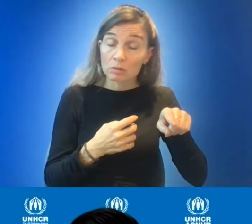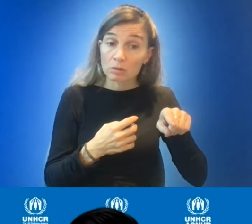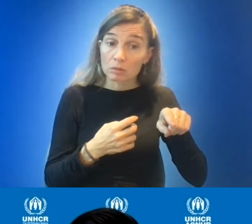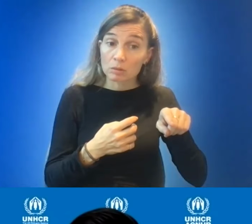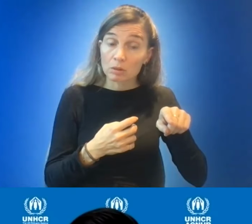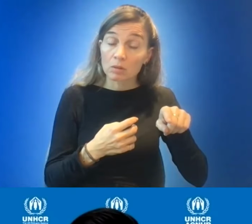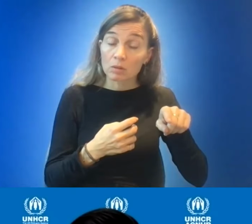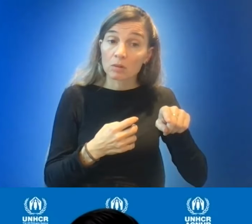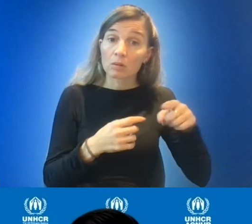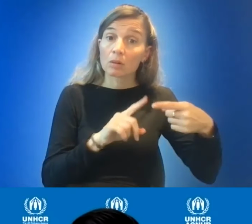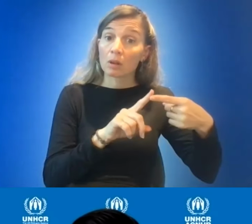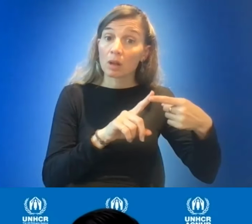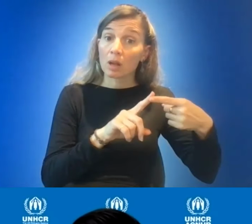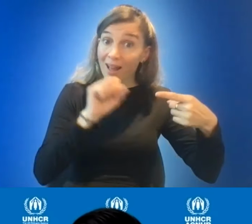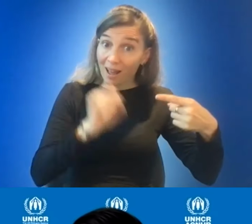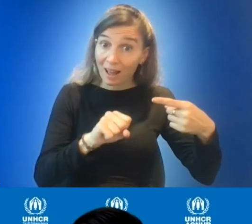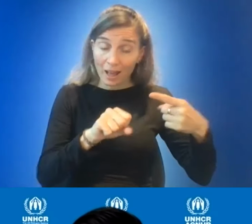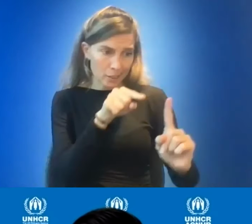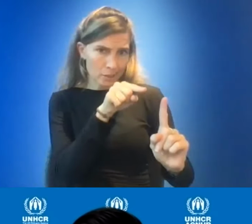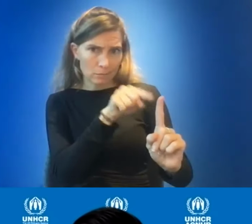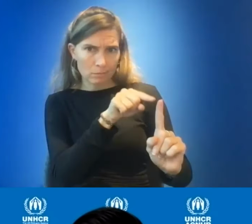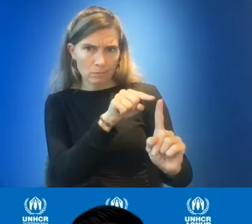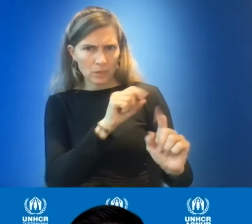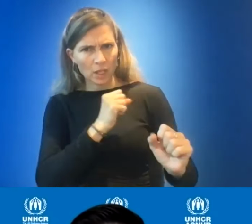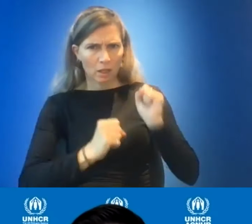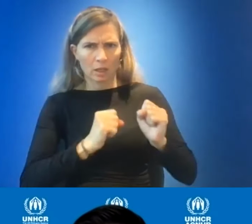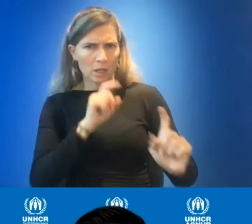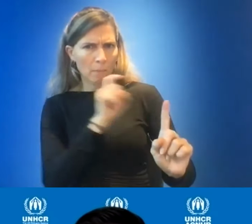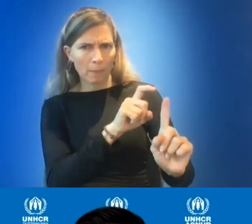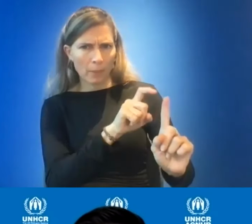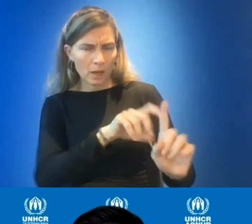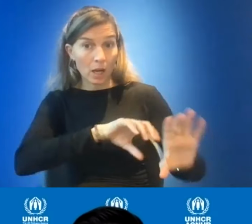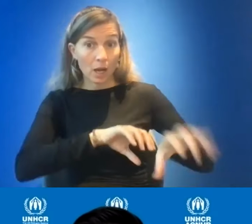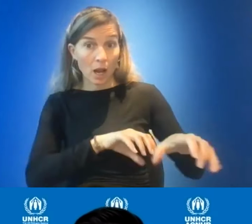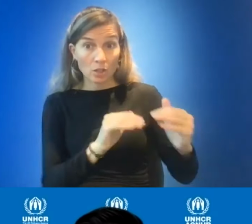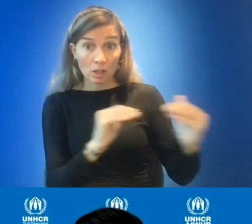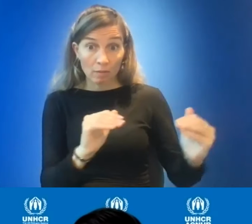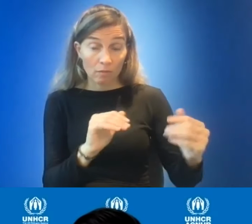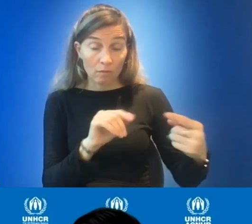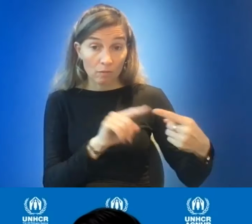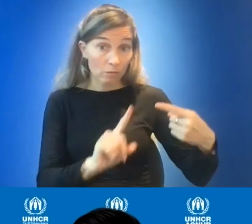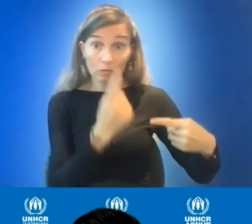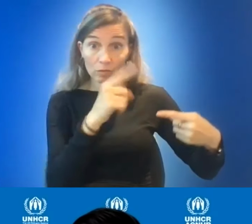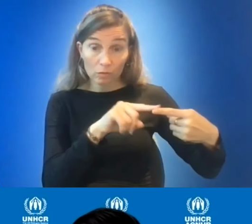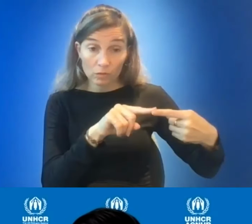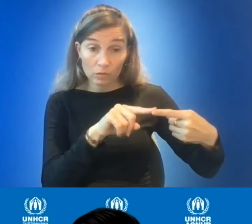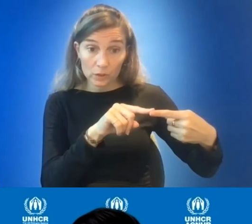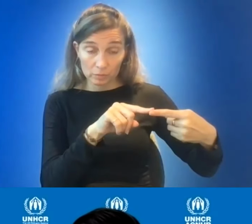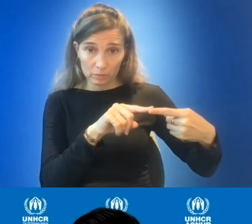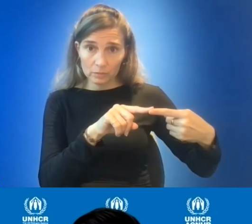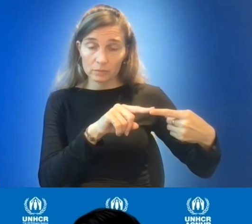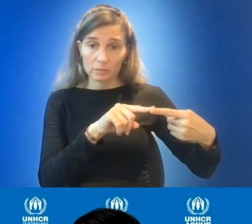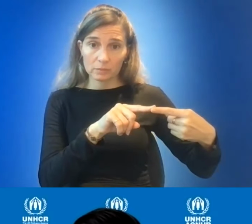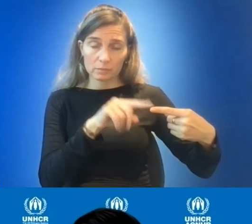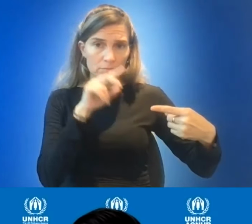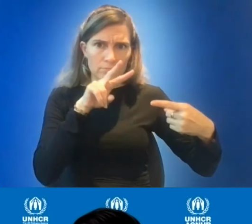complain against the government or the administration at the national level, utilizing the